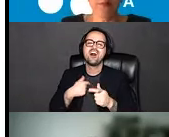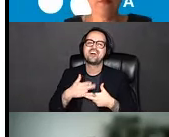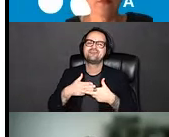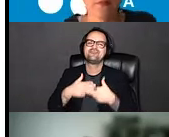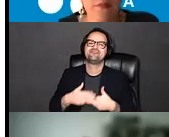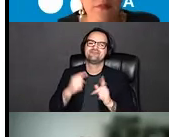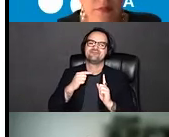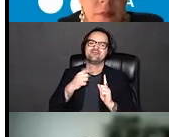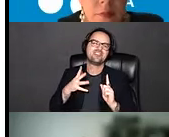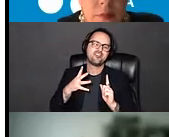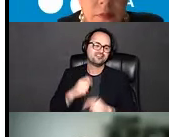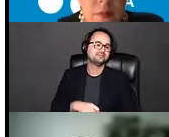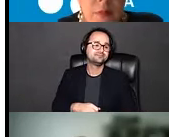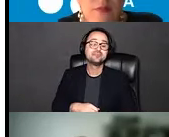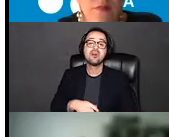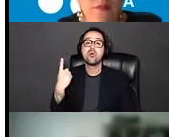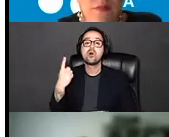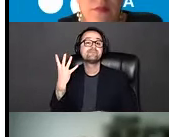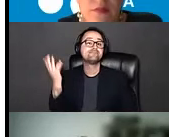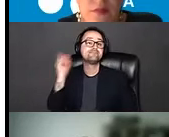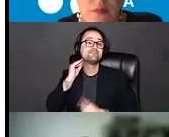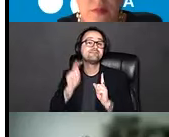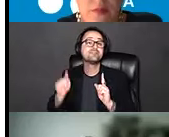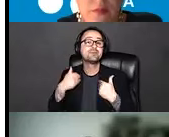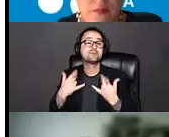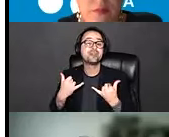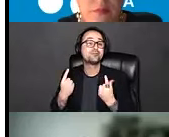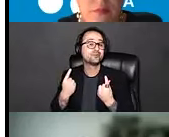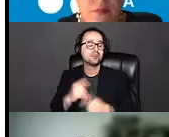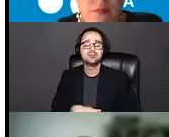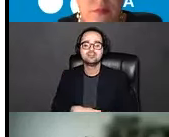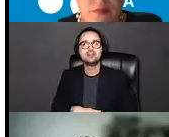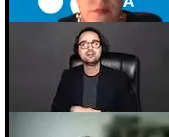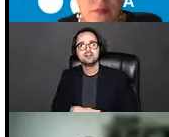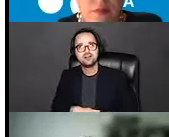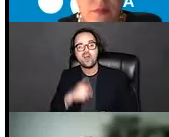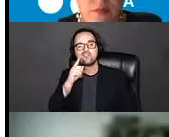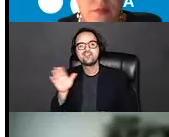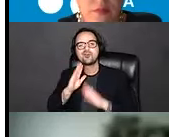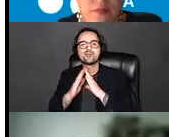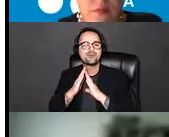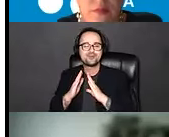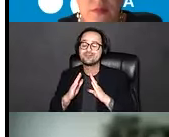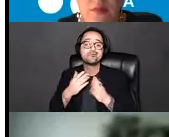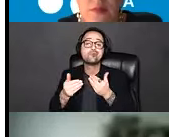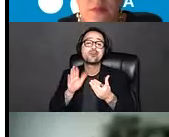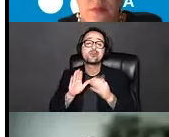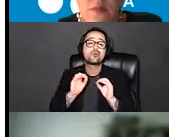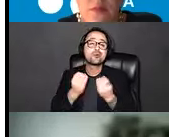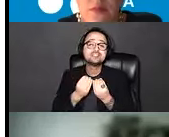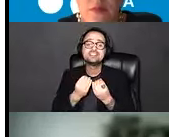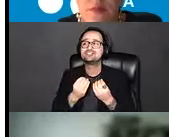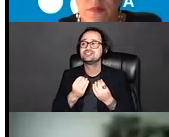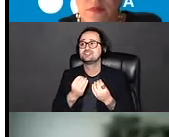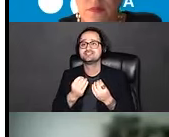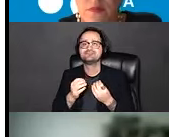times already, but one consideration that you have right now, if you don't already have for your community, whether your organization is